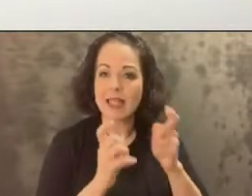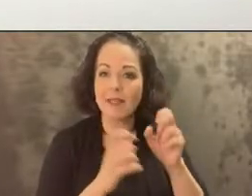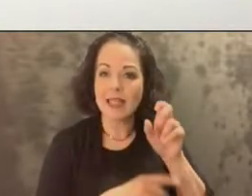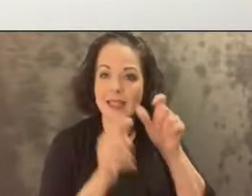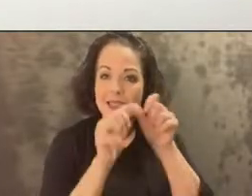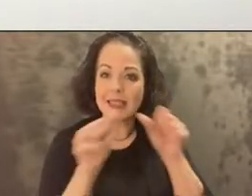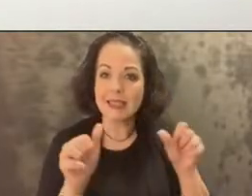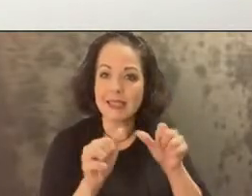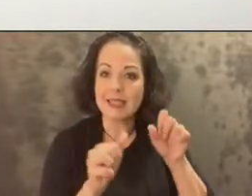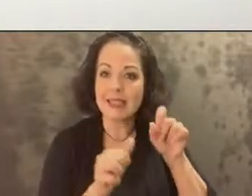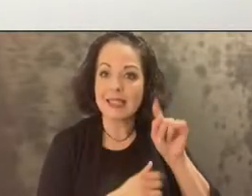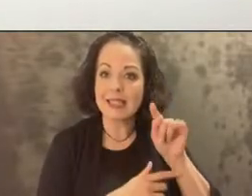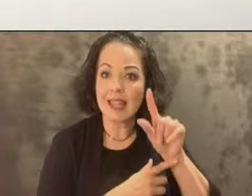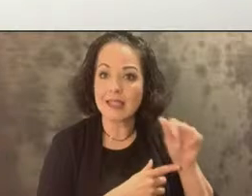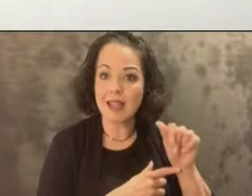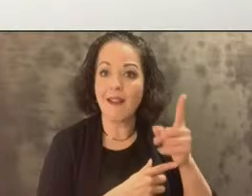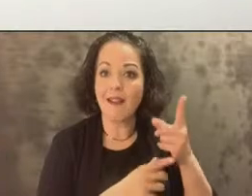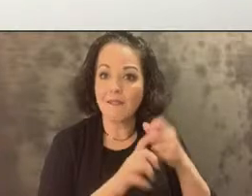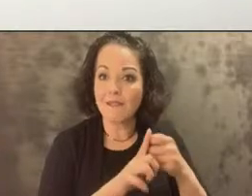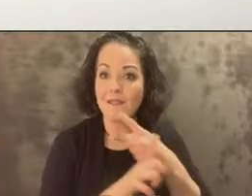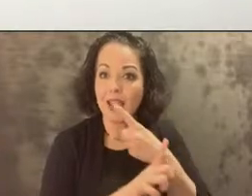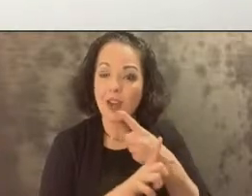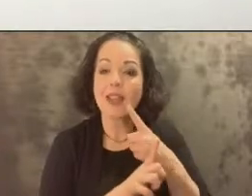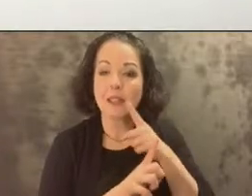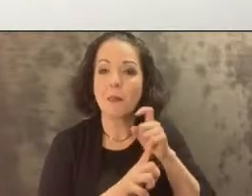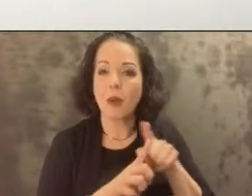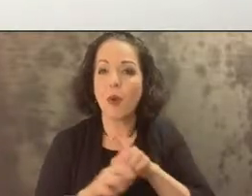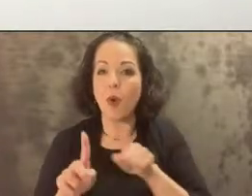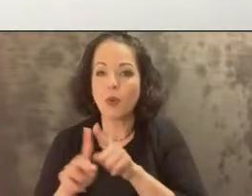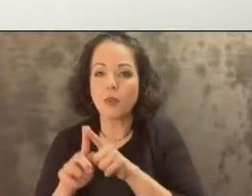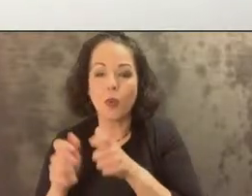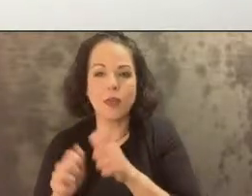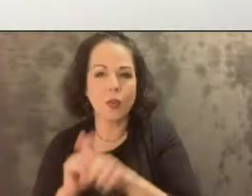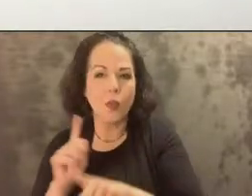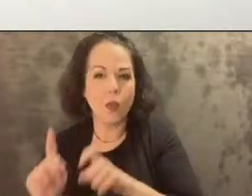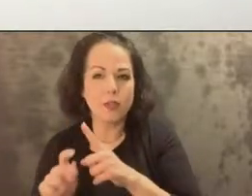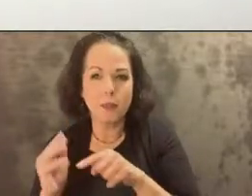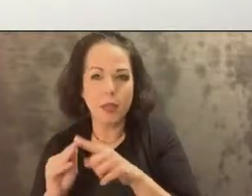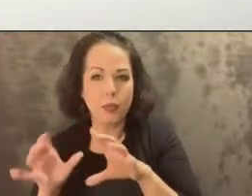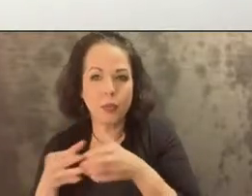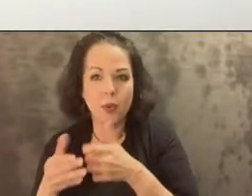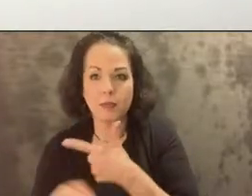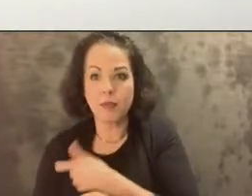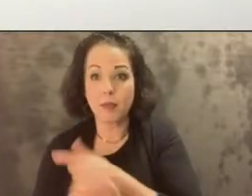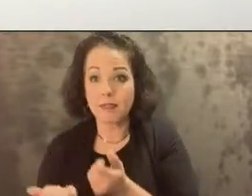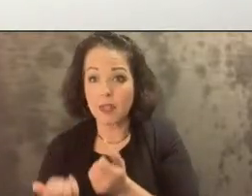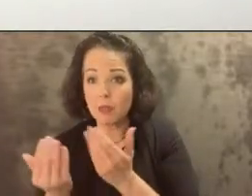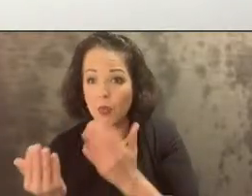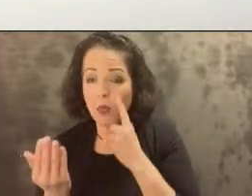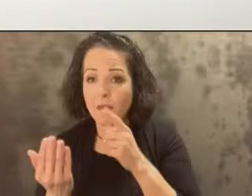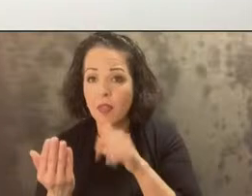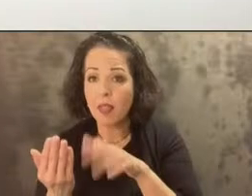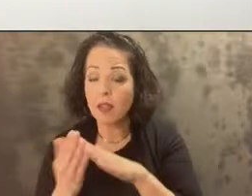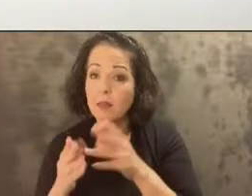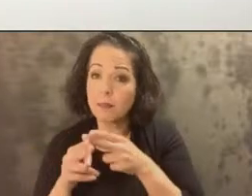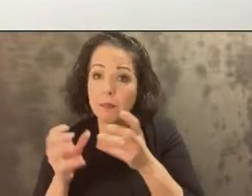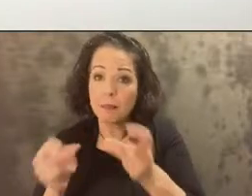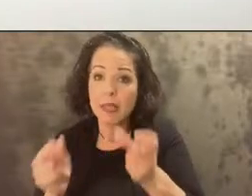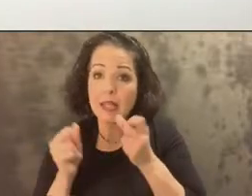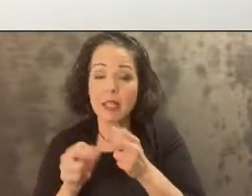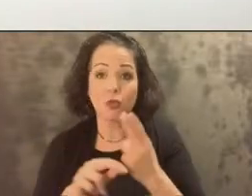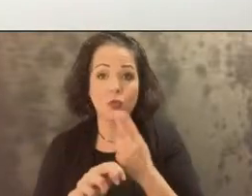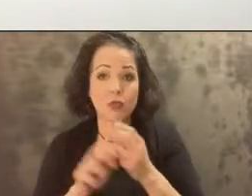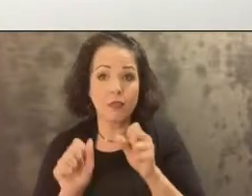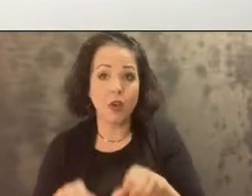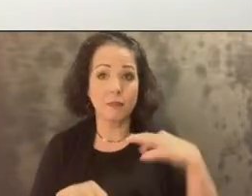the pandemic isn't over, and there's an active discussion about booster vaccines, where it seems the group's recommendations could be immediately useful. Clearly, the